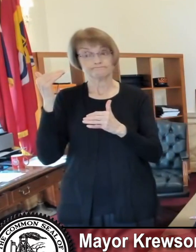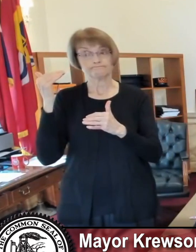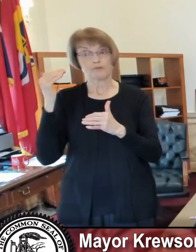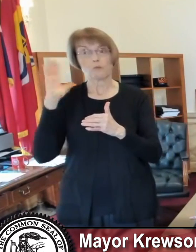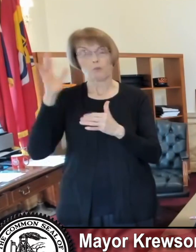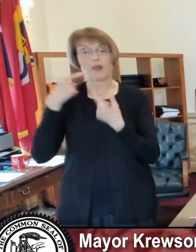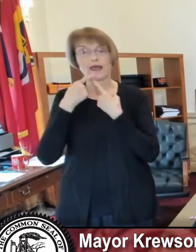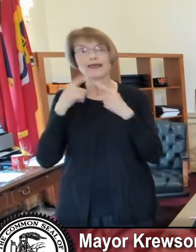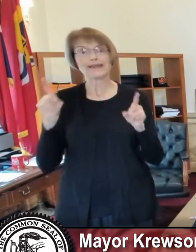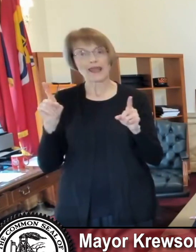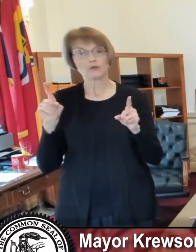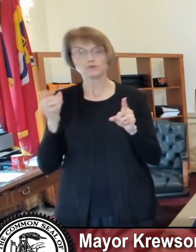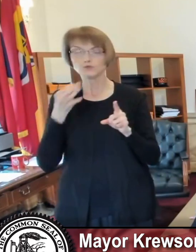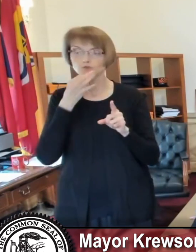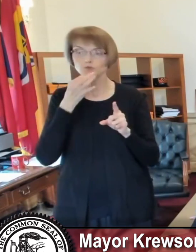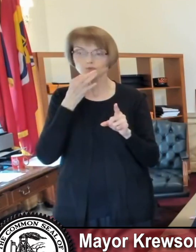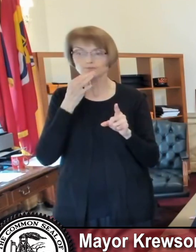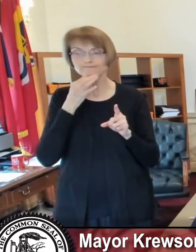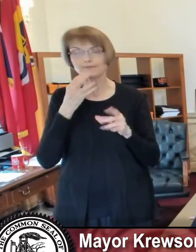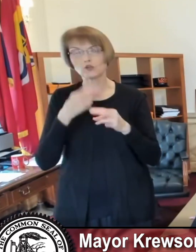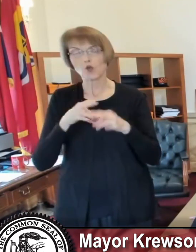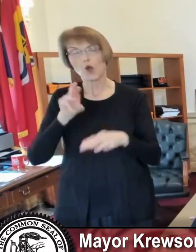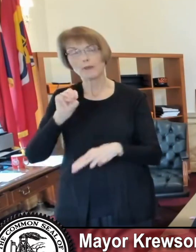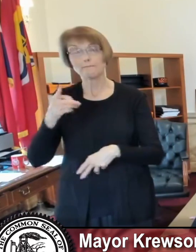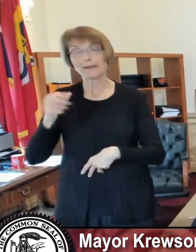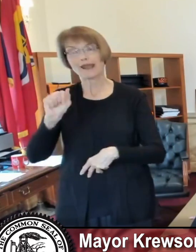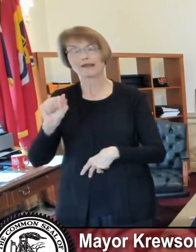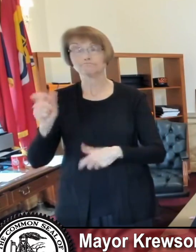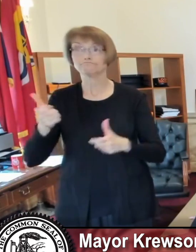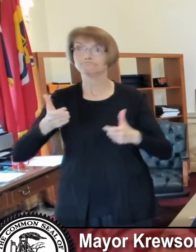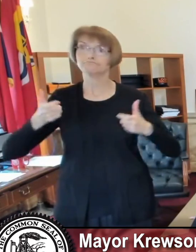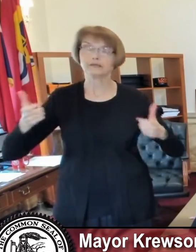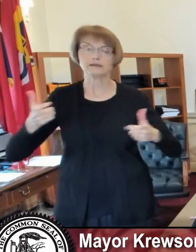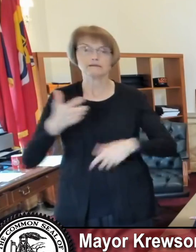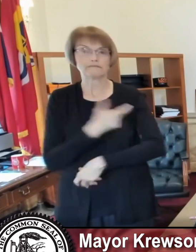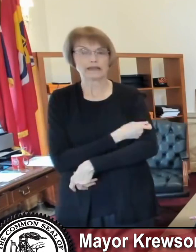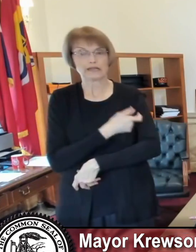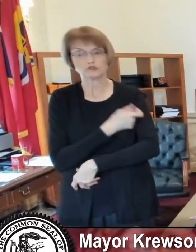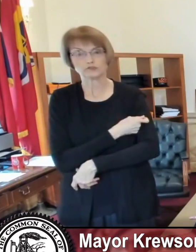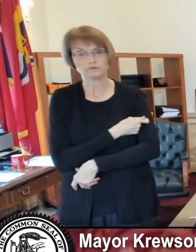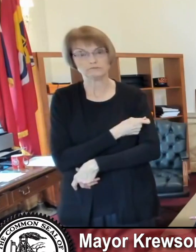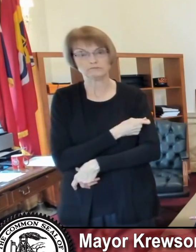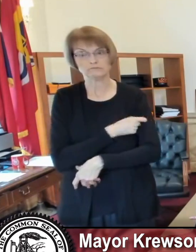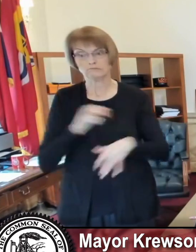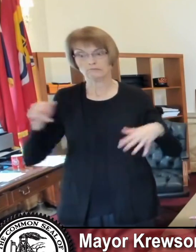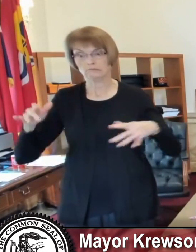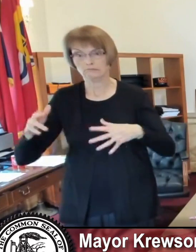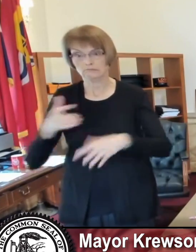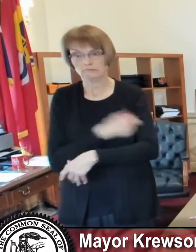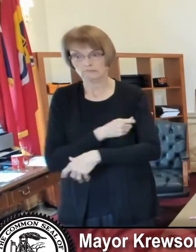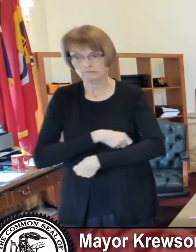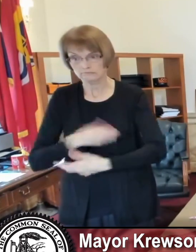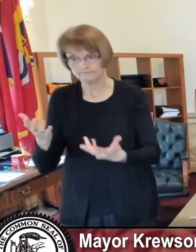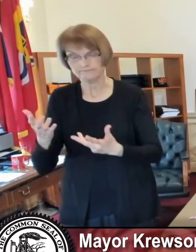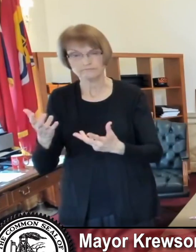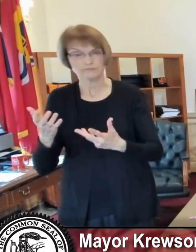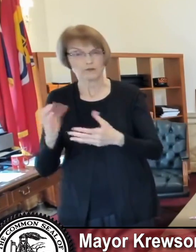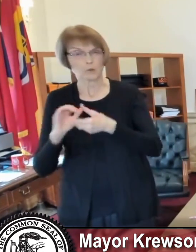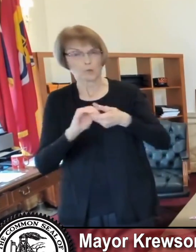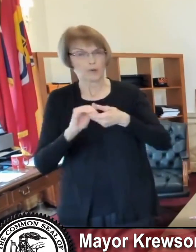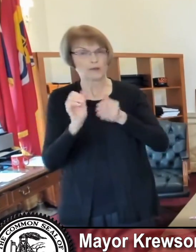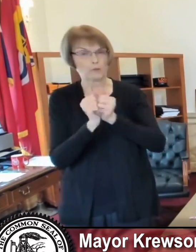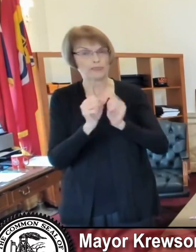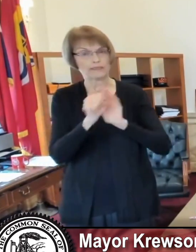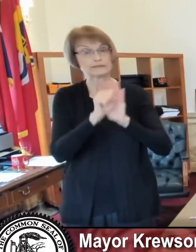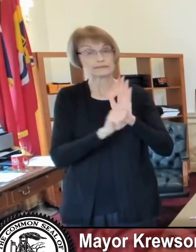announce a what's called a mega vaccination event in coordination with the state. So hopefully sometime this week we'll be able to